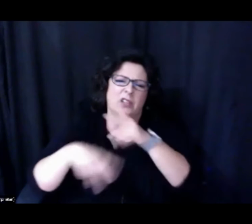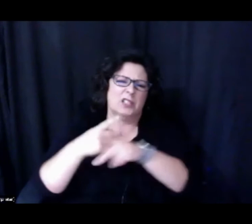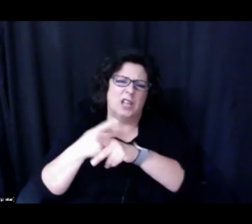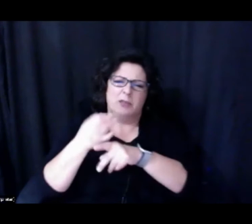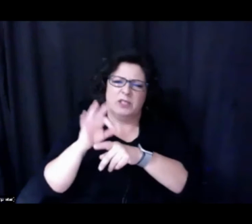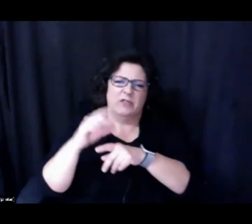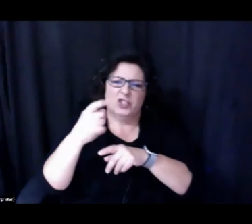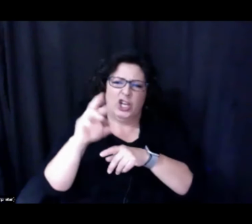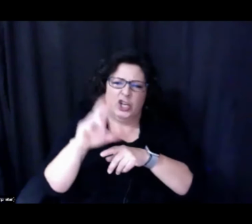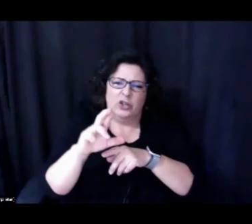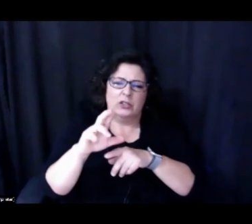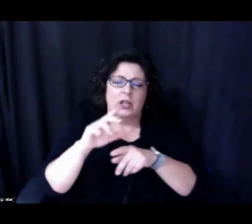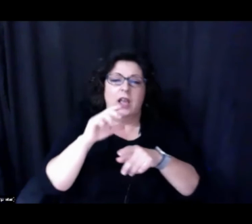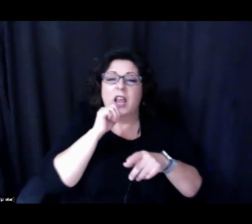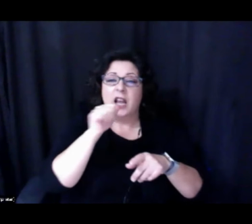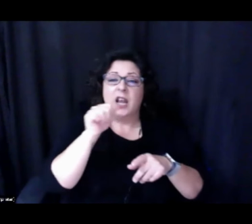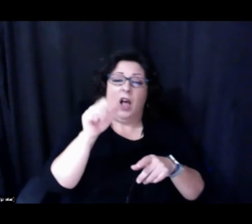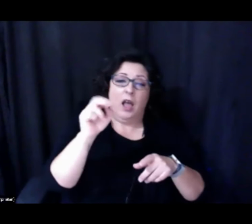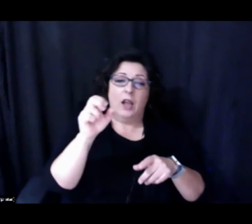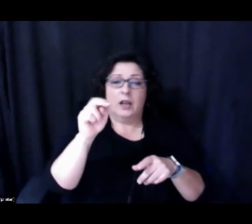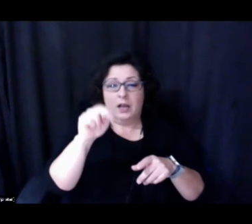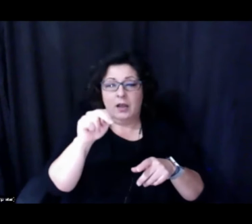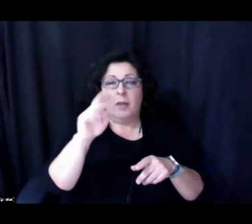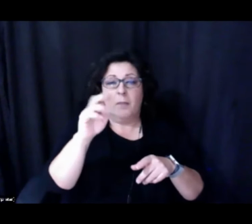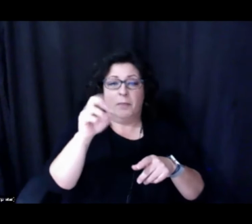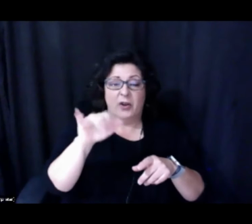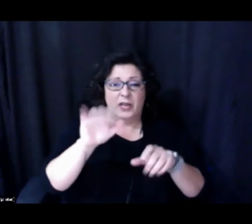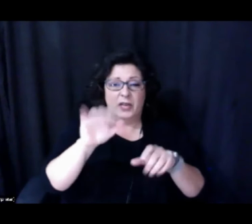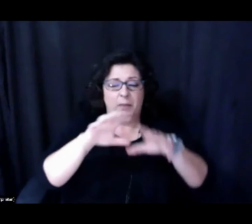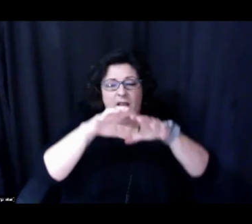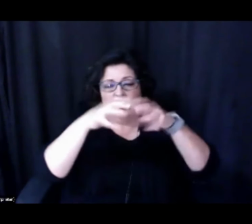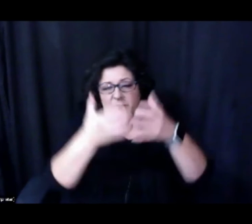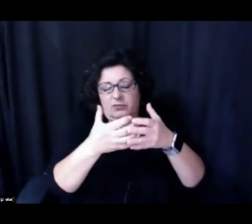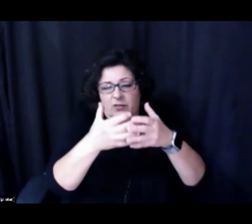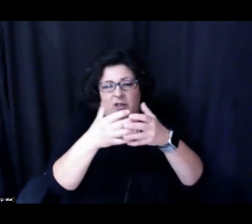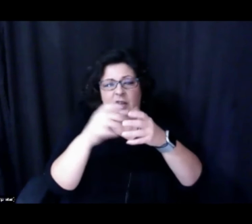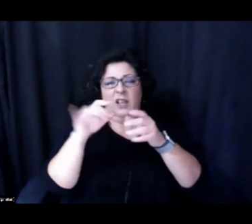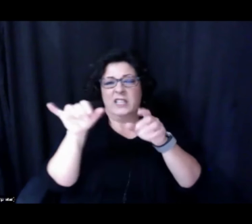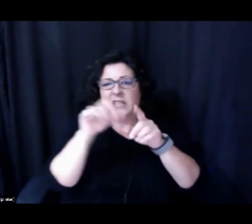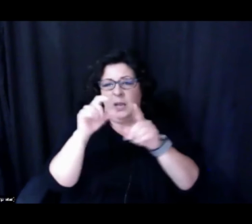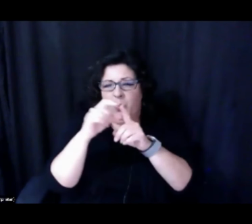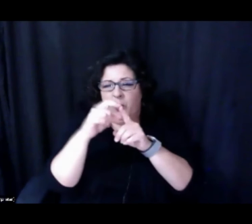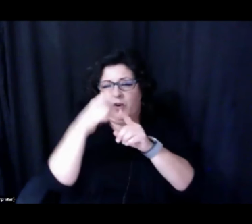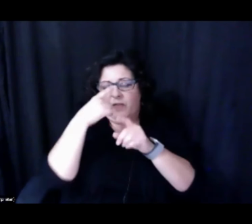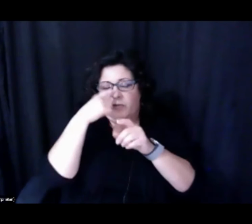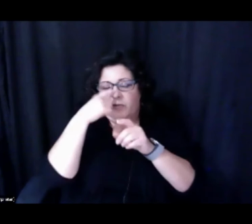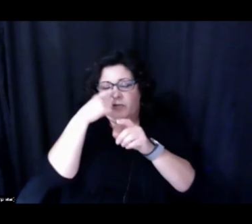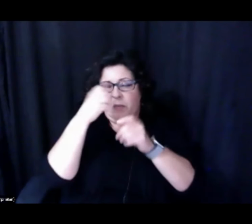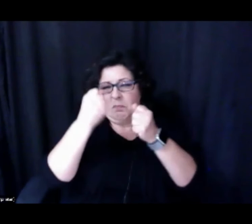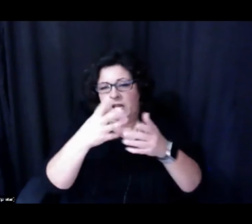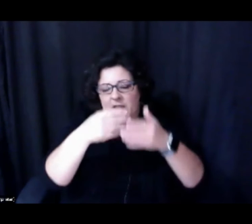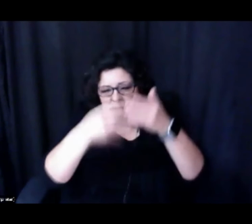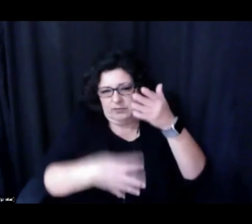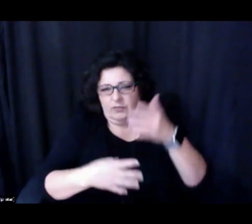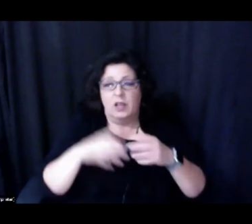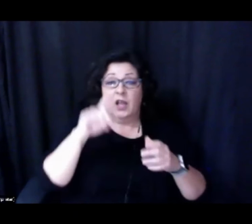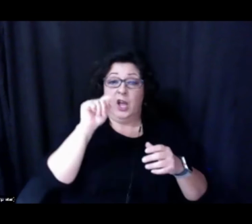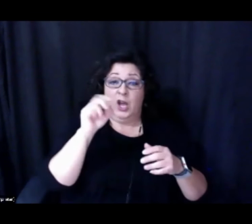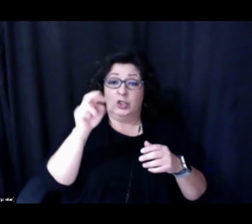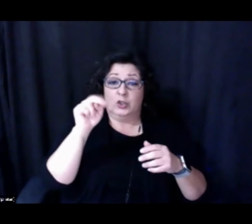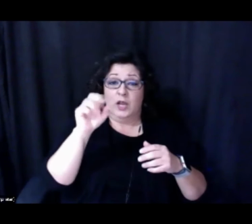genders, and non-binary can be an umbrella term for many of them. Someone who's transmasculine.